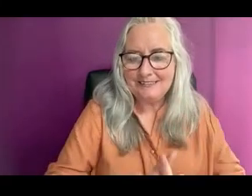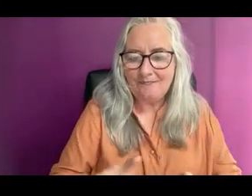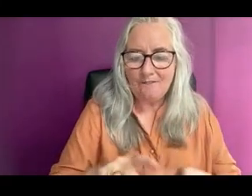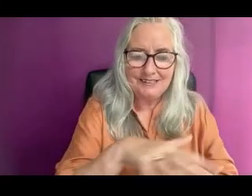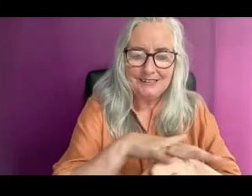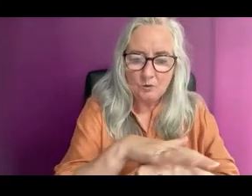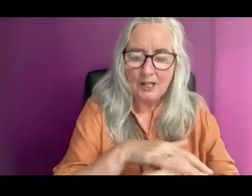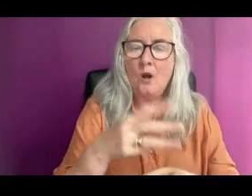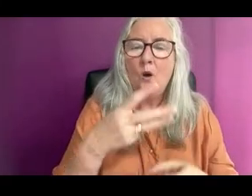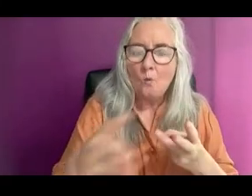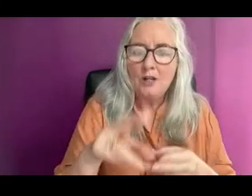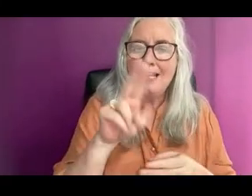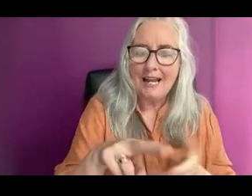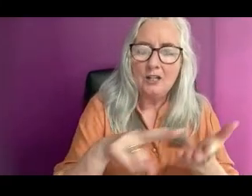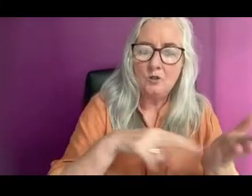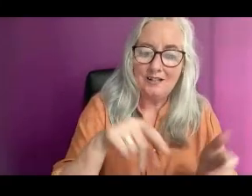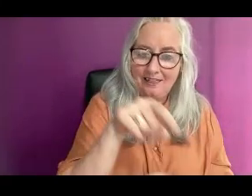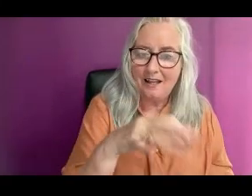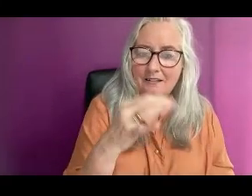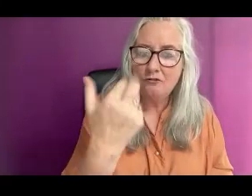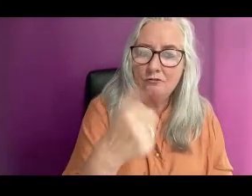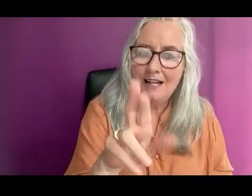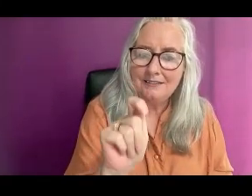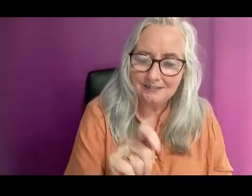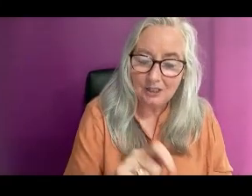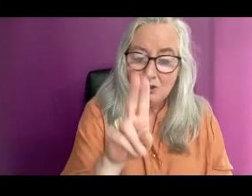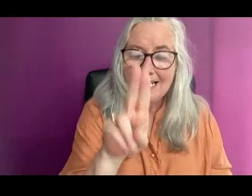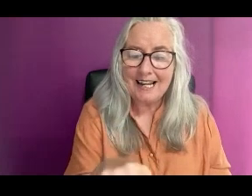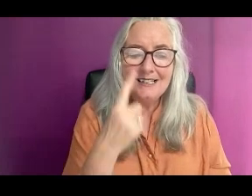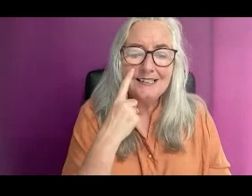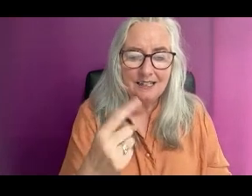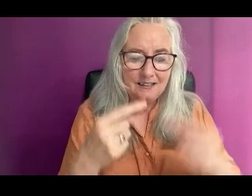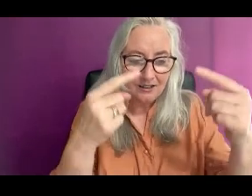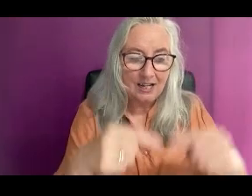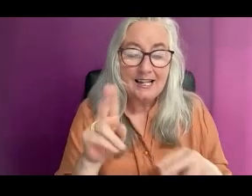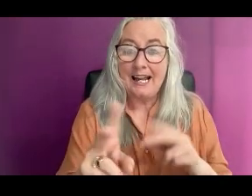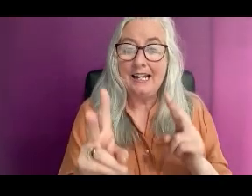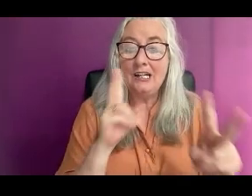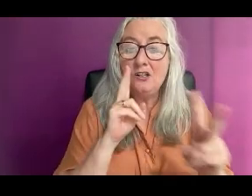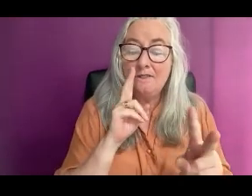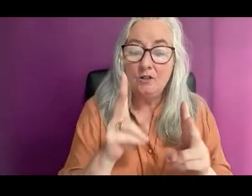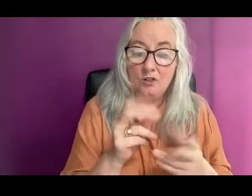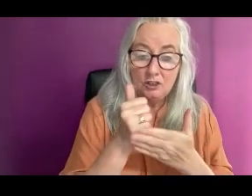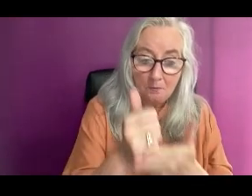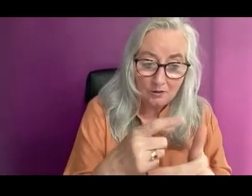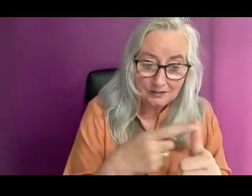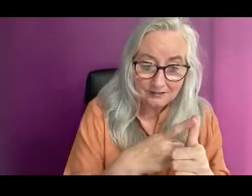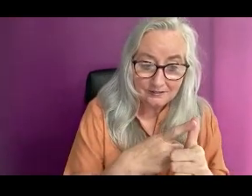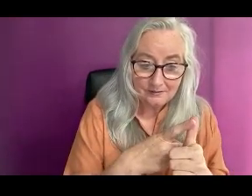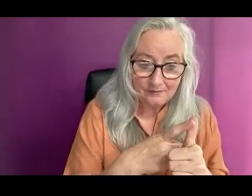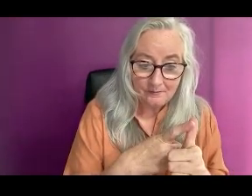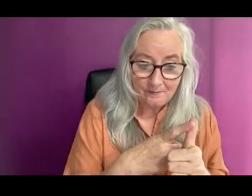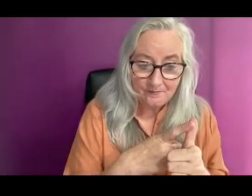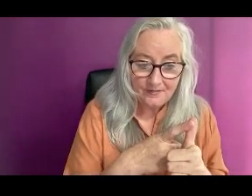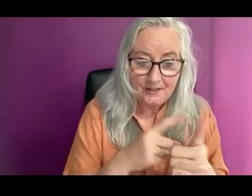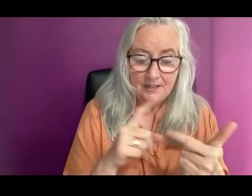situations for when this grant can be used. So you can see there, you can use the grant for interview support. You can